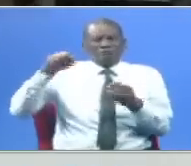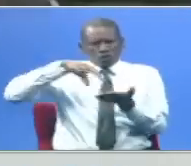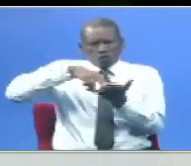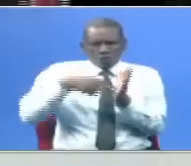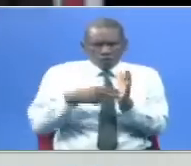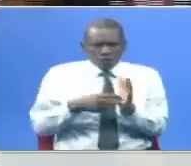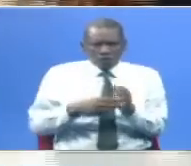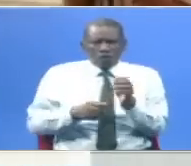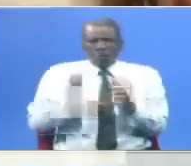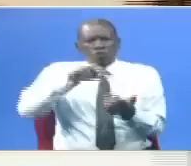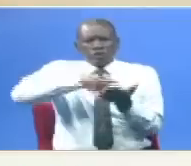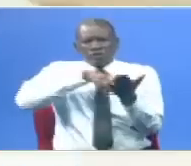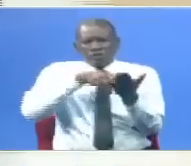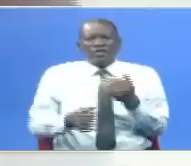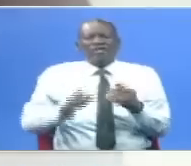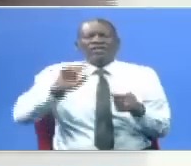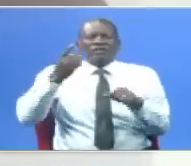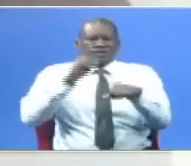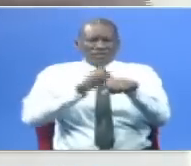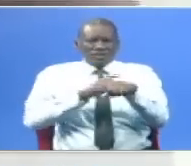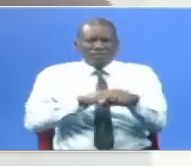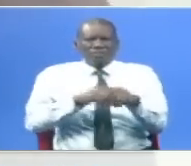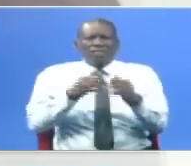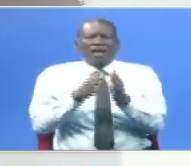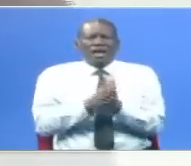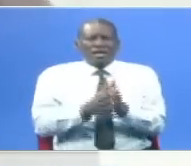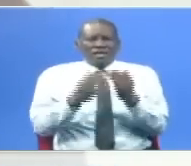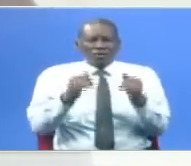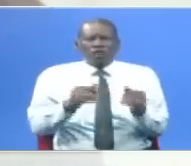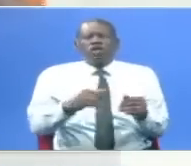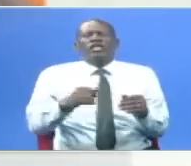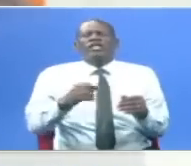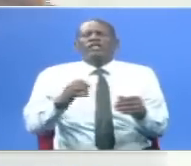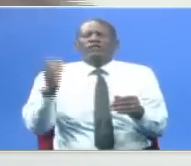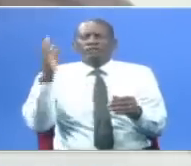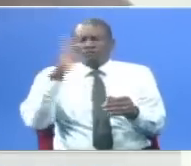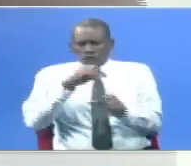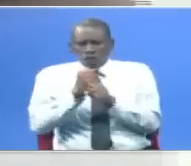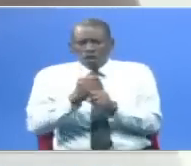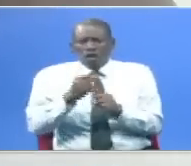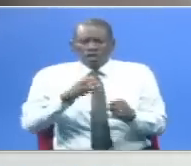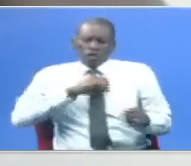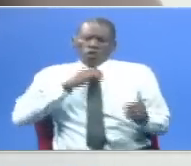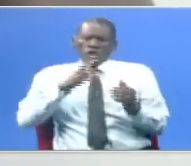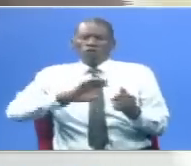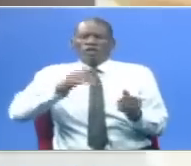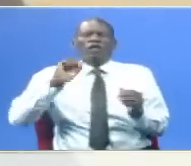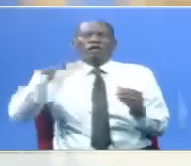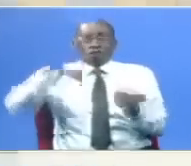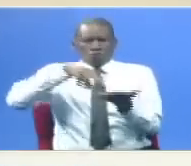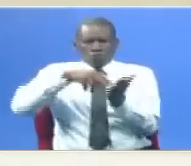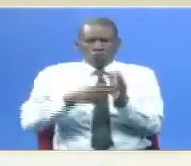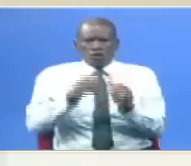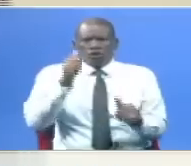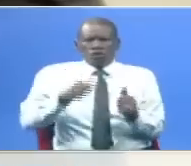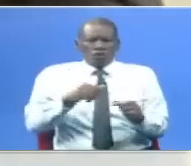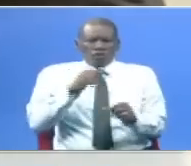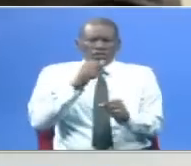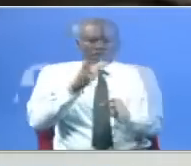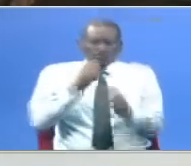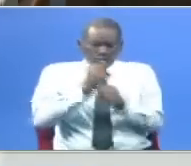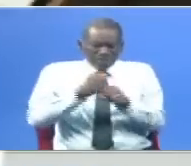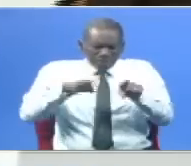project that failed at the first instance and is going out as the owner of yet another political project that has met the